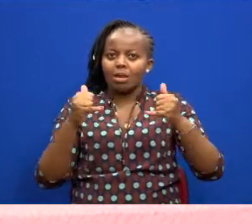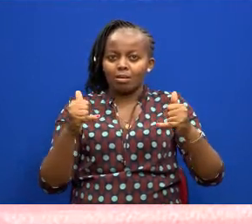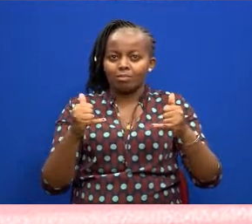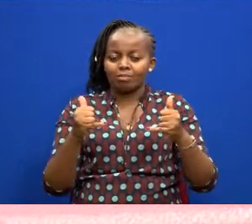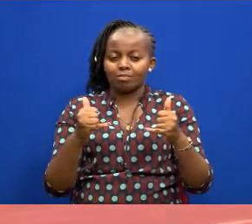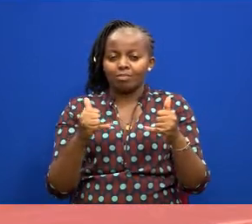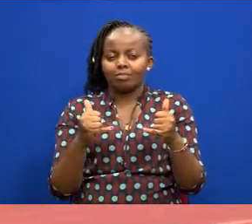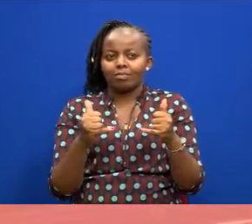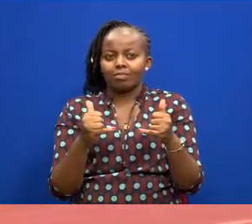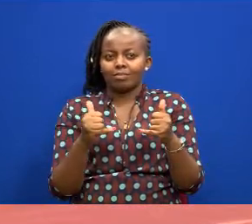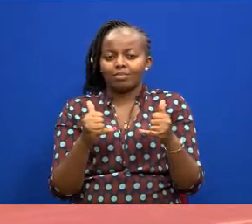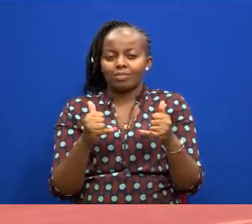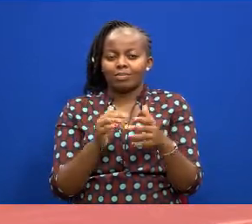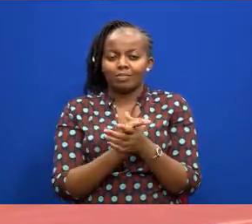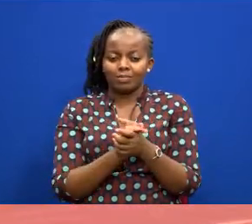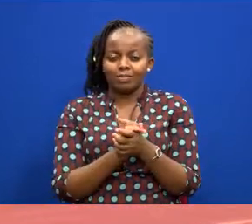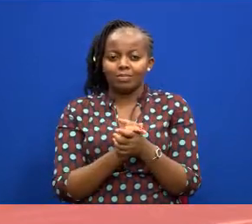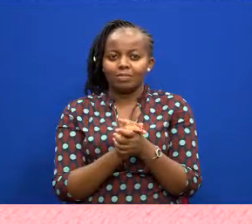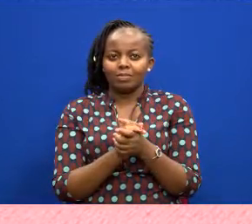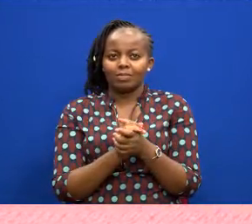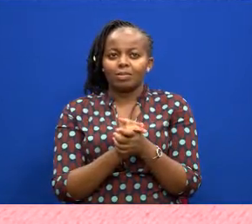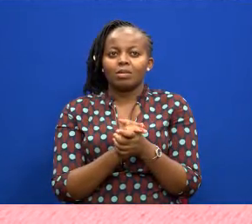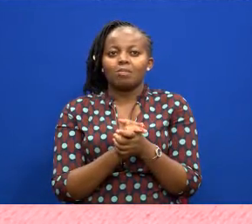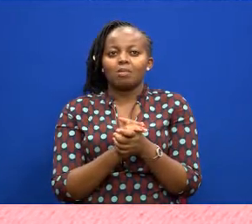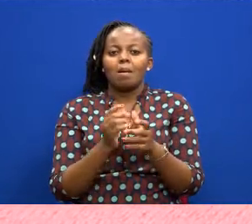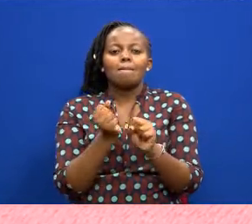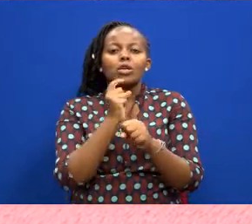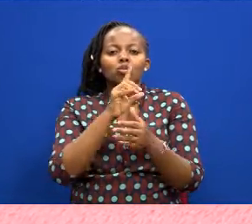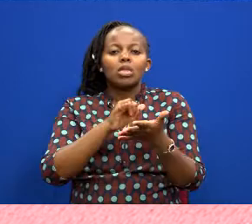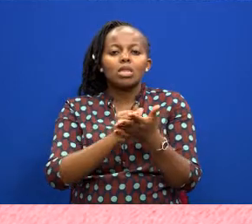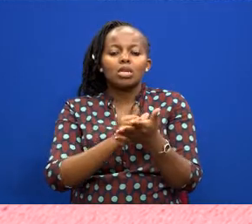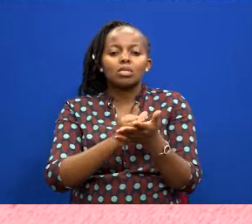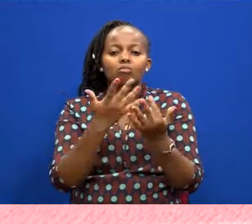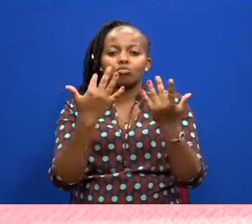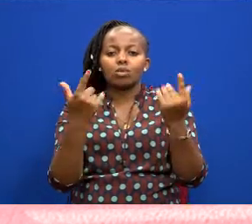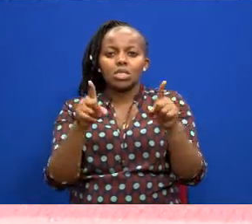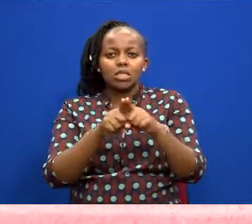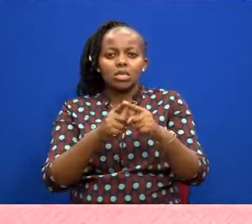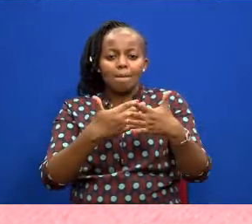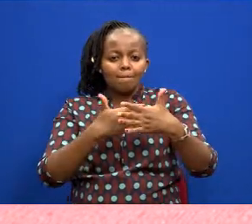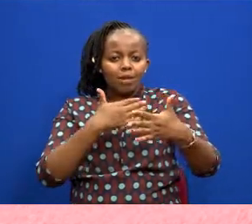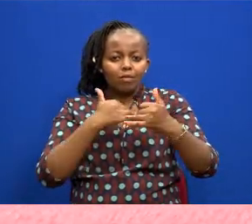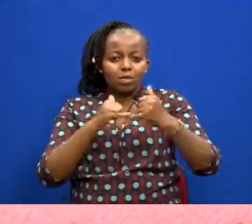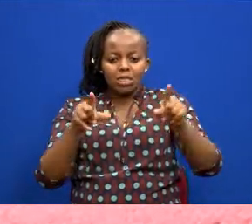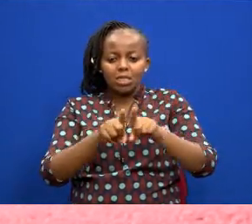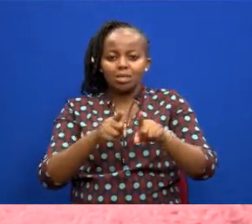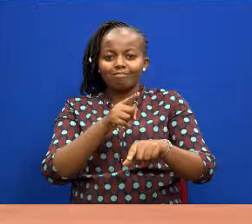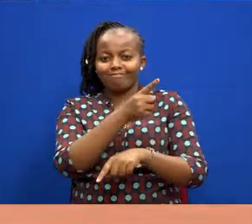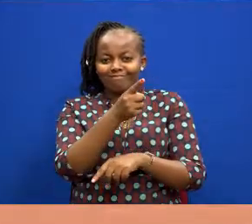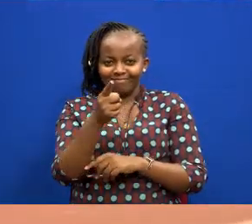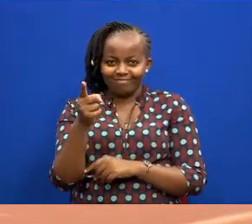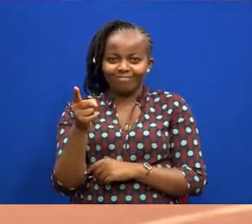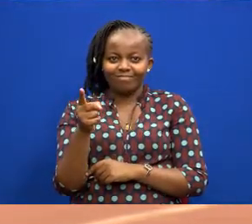foot is beyond or stepping over the line. Ensure that their fingers, like my athletes here,